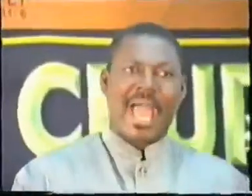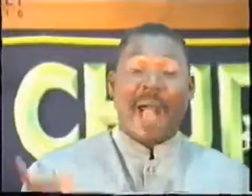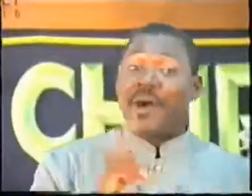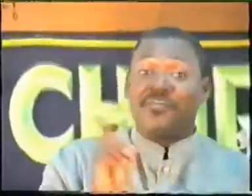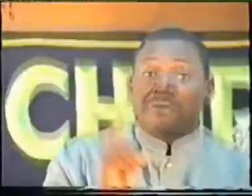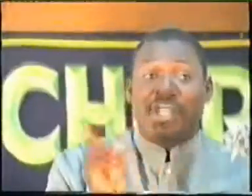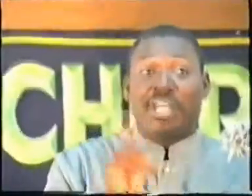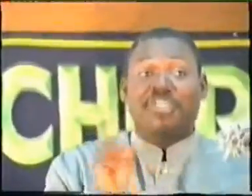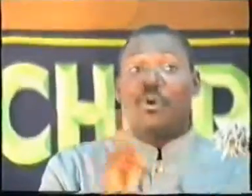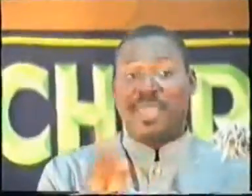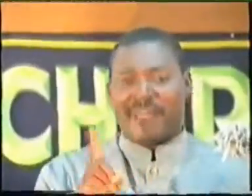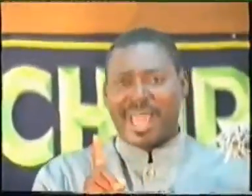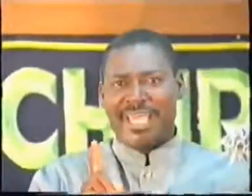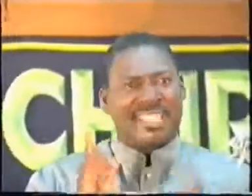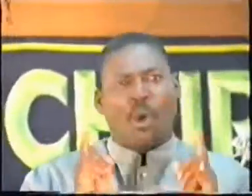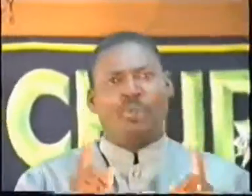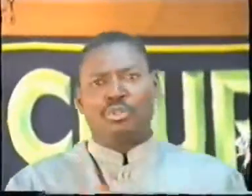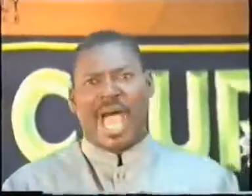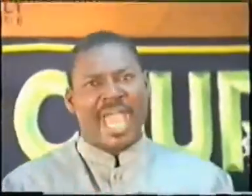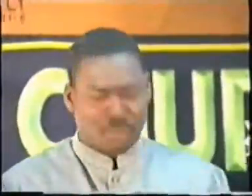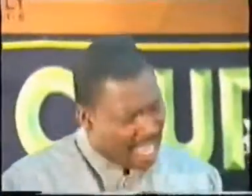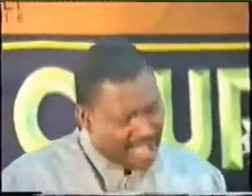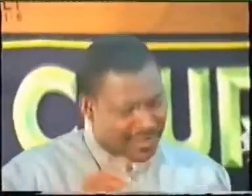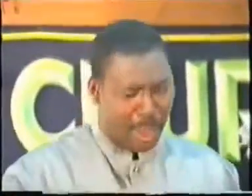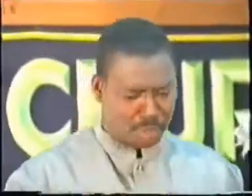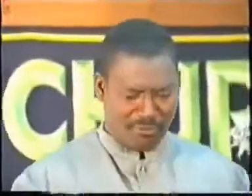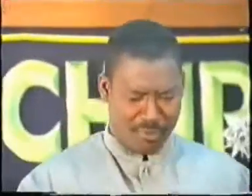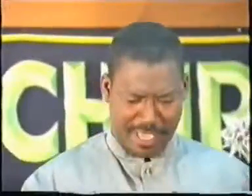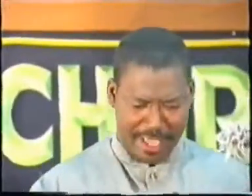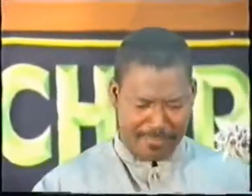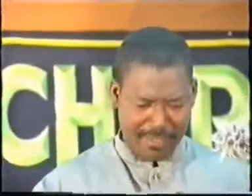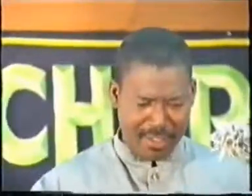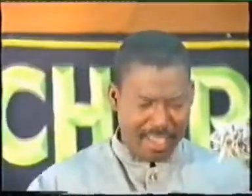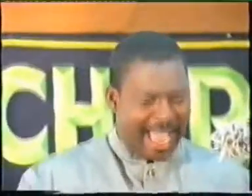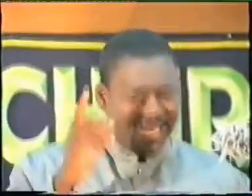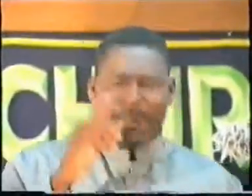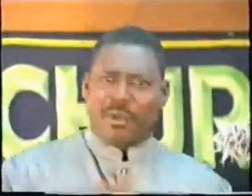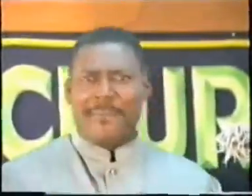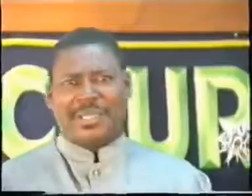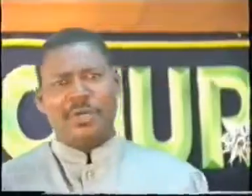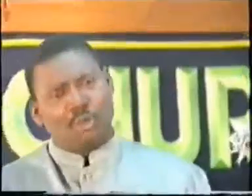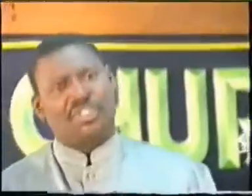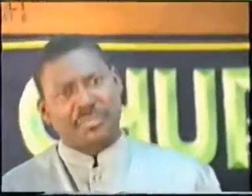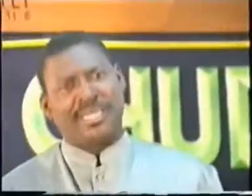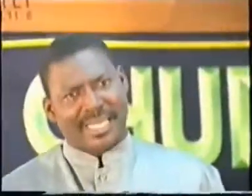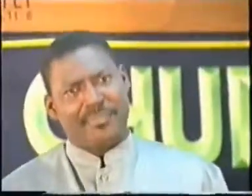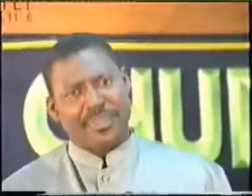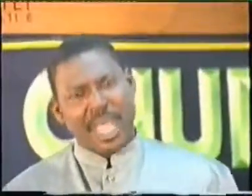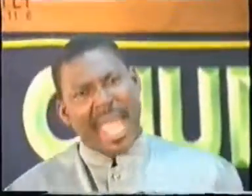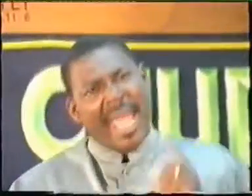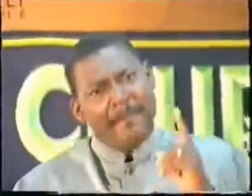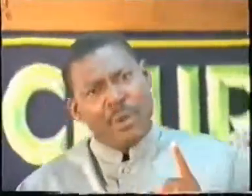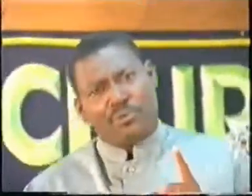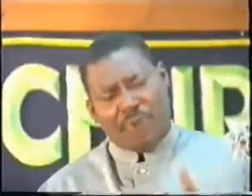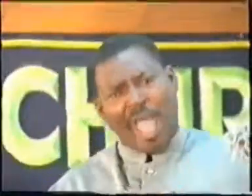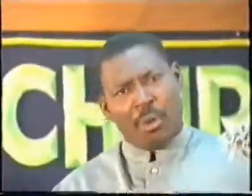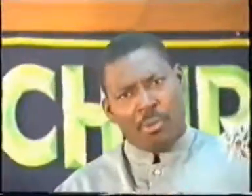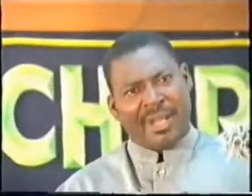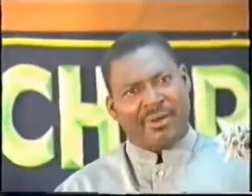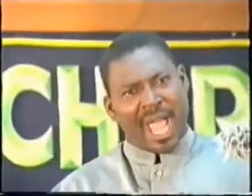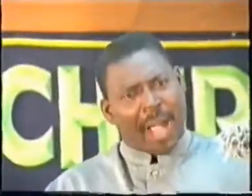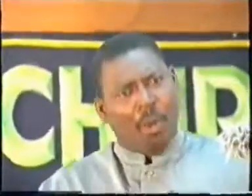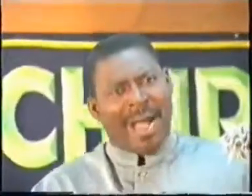and Shano. Now, the air can say, upon Fufro country will be ara, say Untia and to so do, and Pama or Sophobia. I never compass out